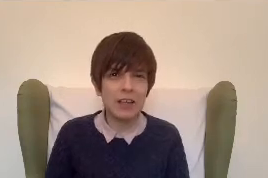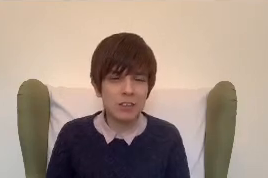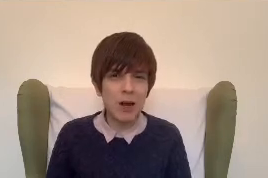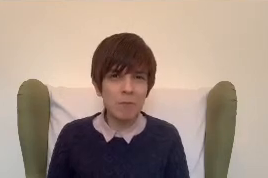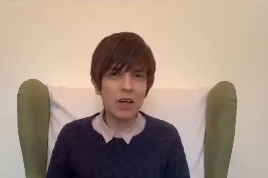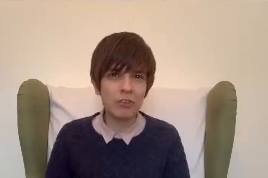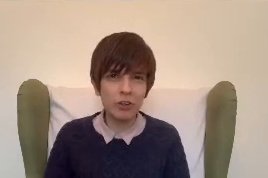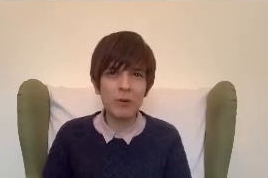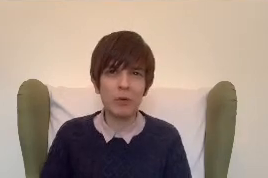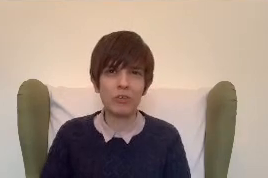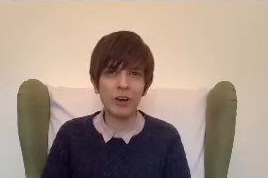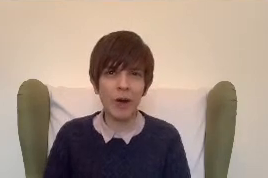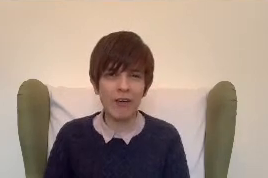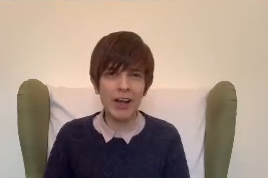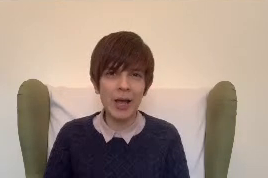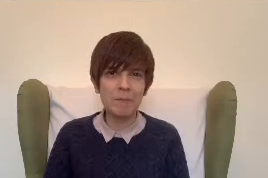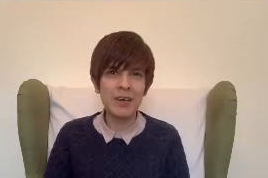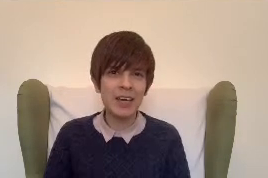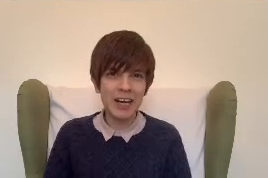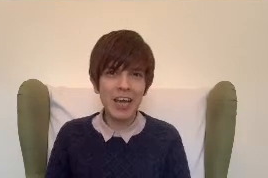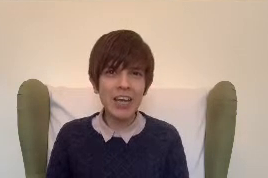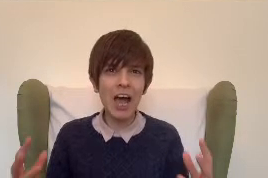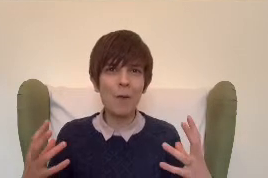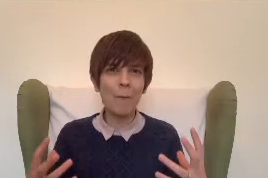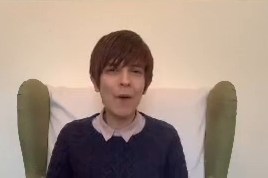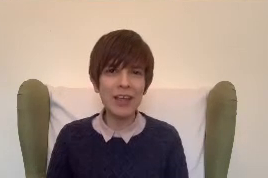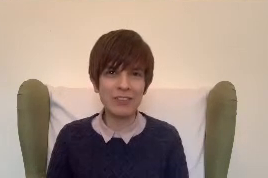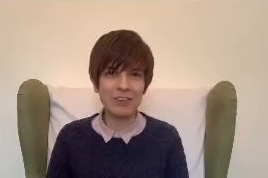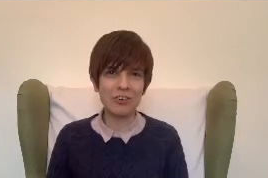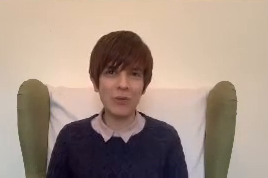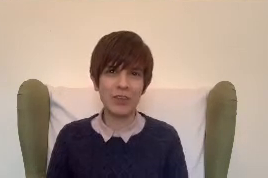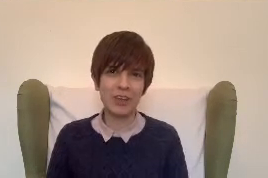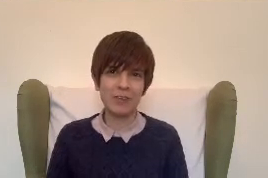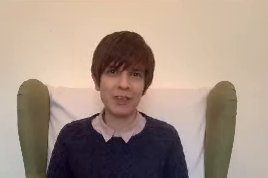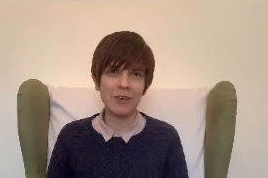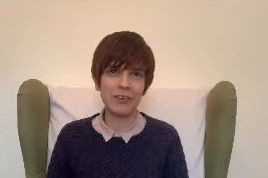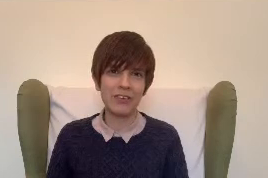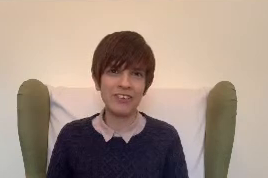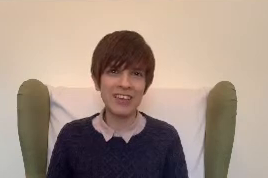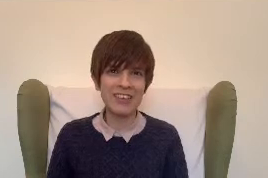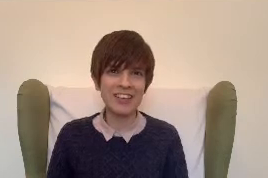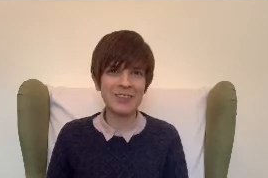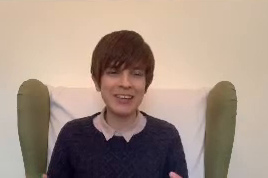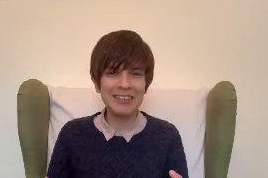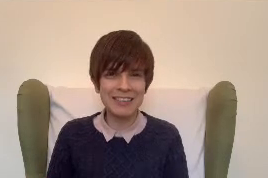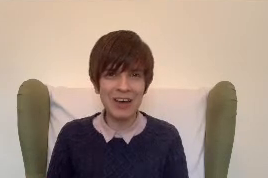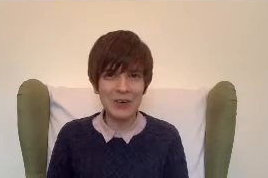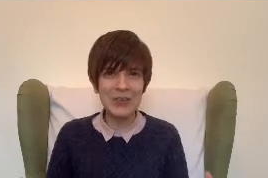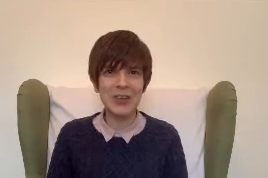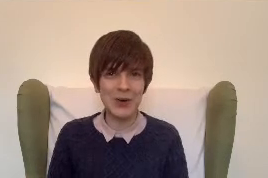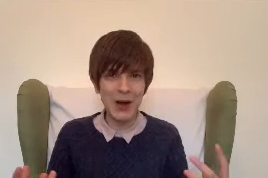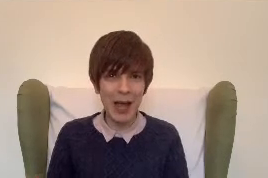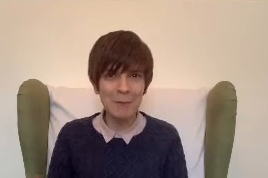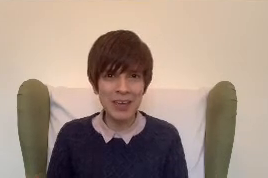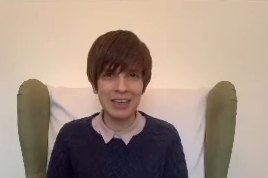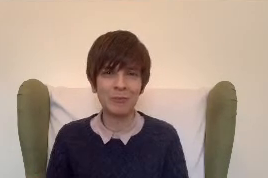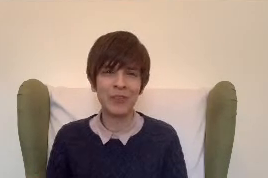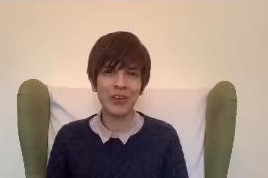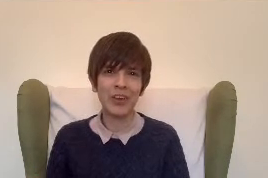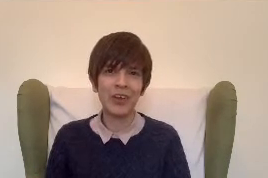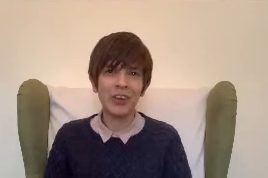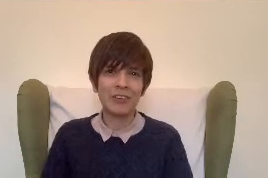time to get to Grandma. She'll be wondering where I am. And I can't wait to show her these flowers. She's going to be so, so